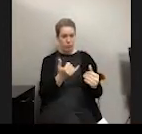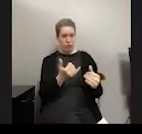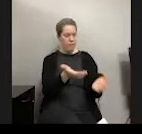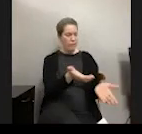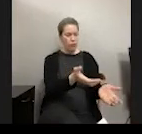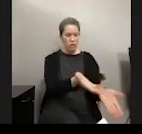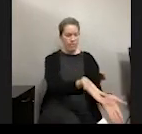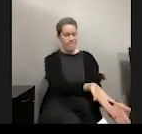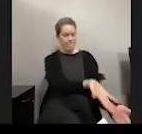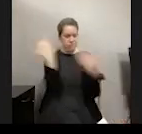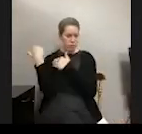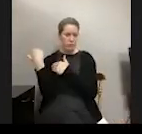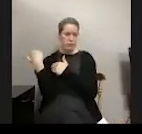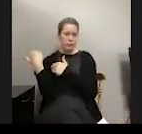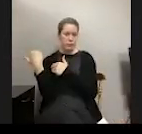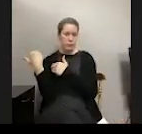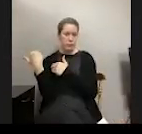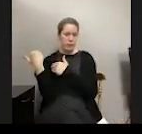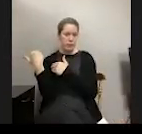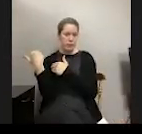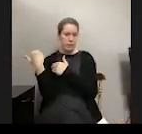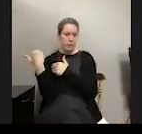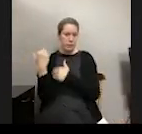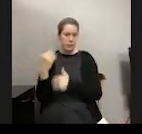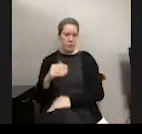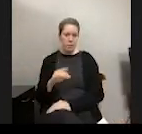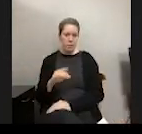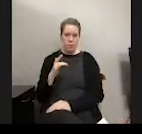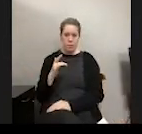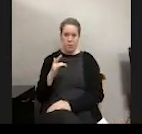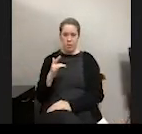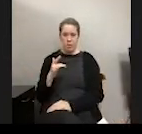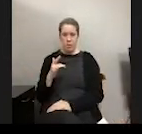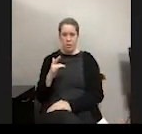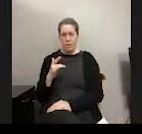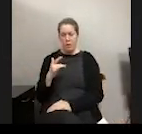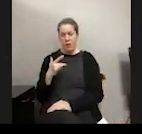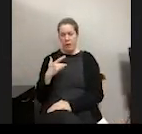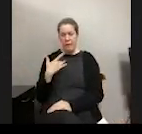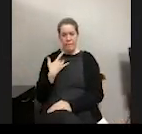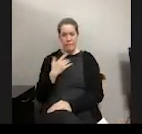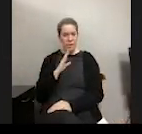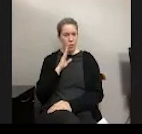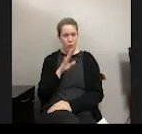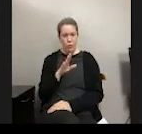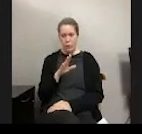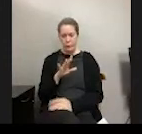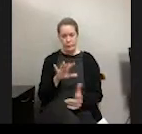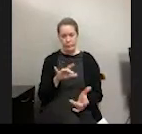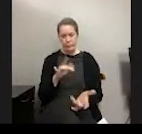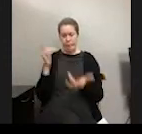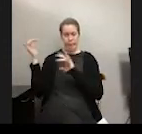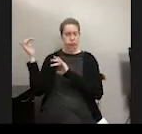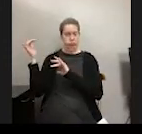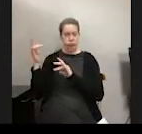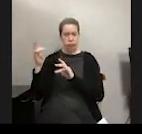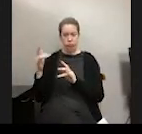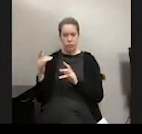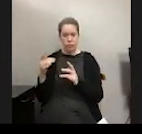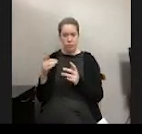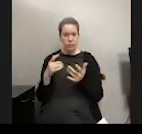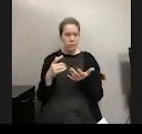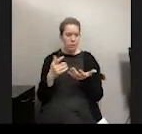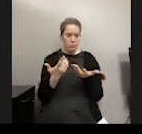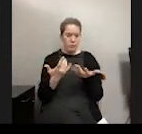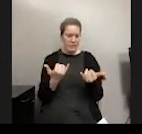where a continuous dialogue of the narrative can happen. But thank you for your